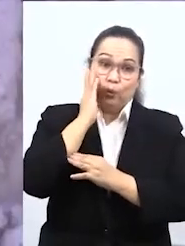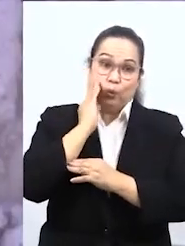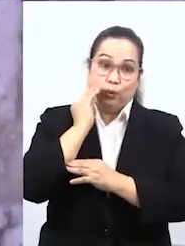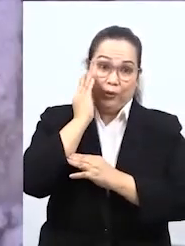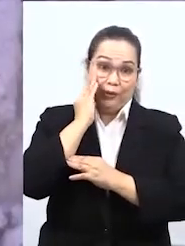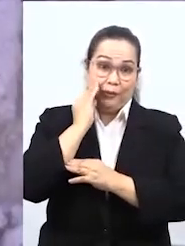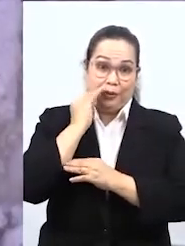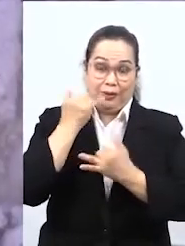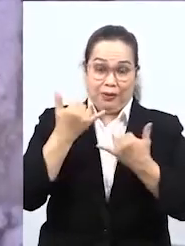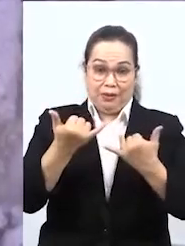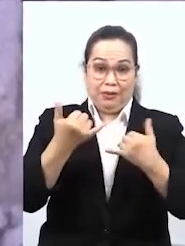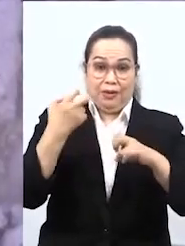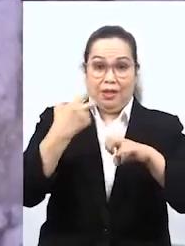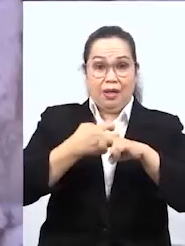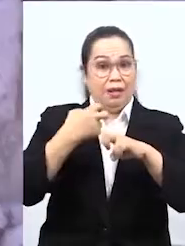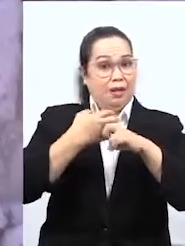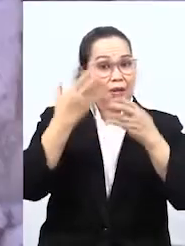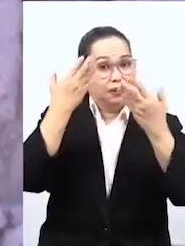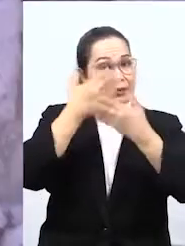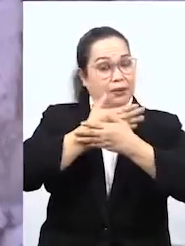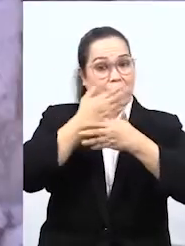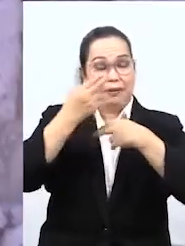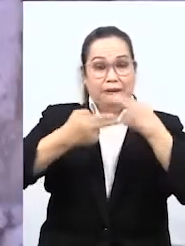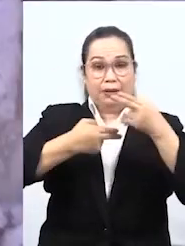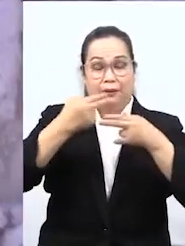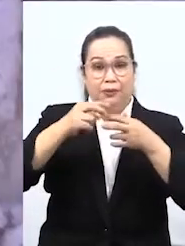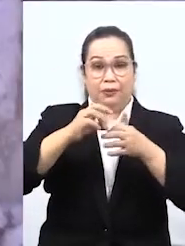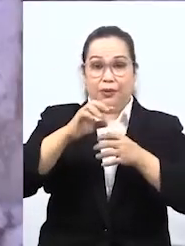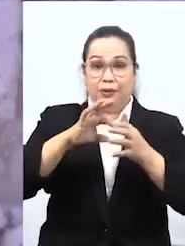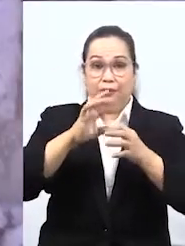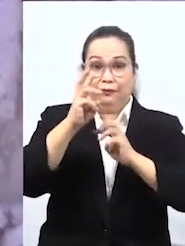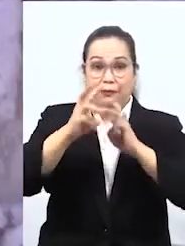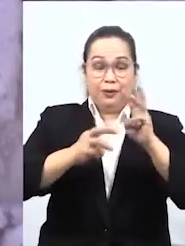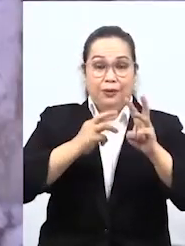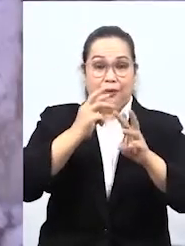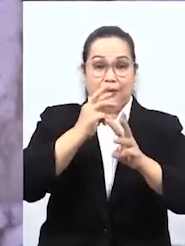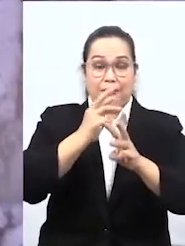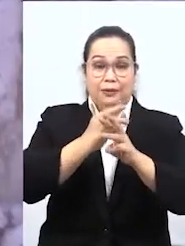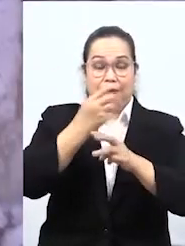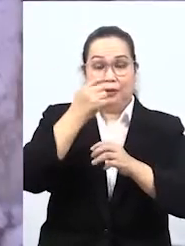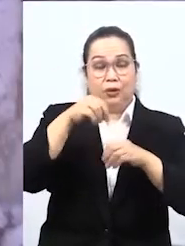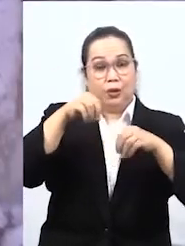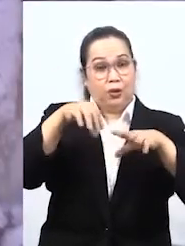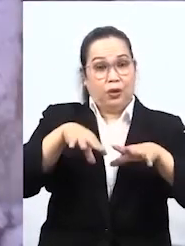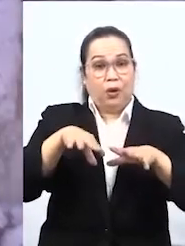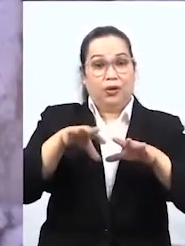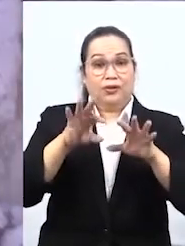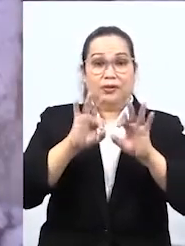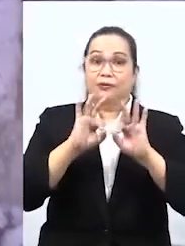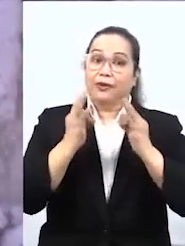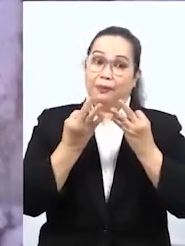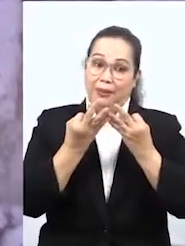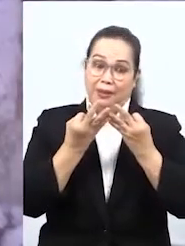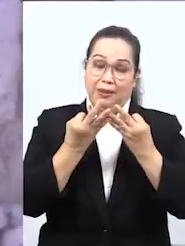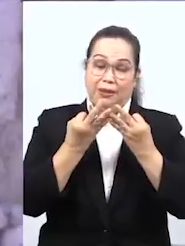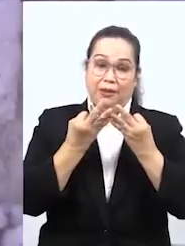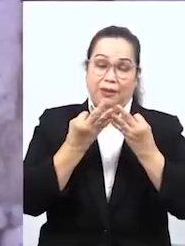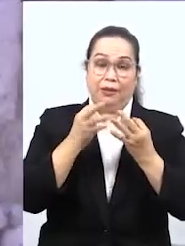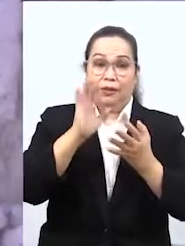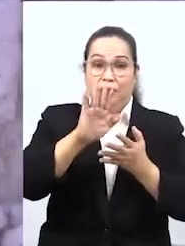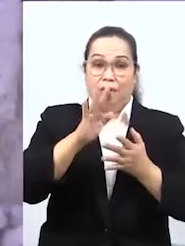difficult times this dark moments in the history of the world if you lost a job you lost a loved one and you are